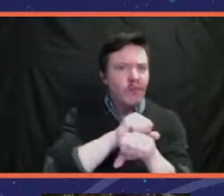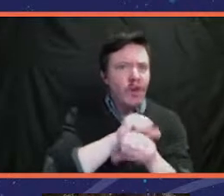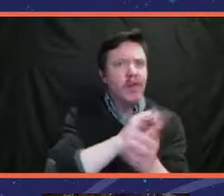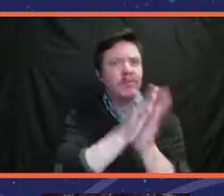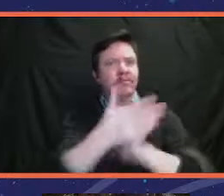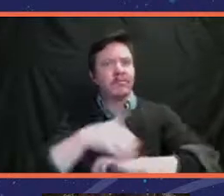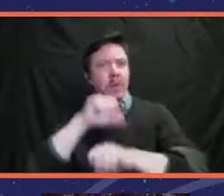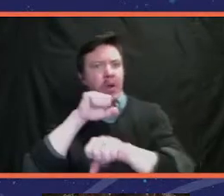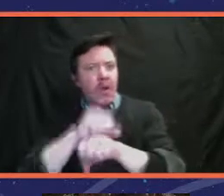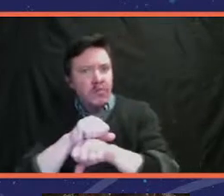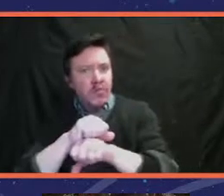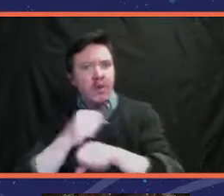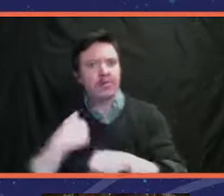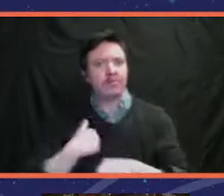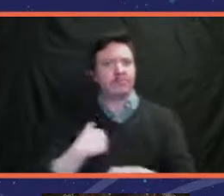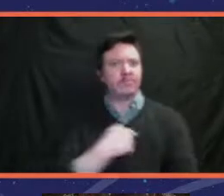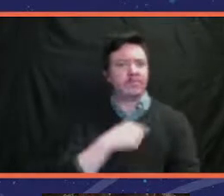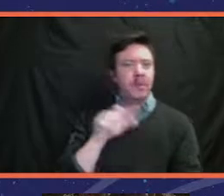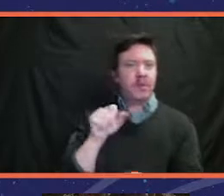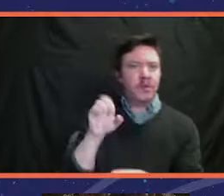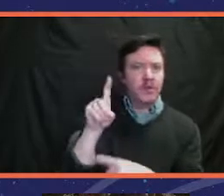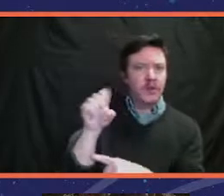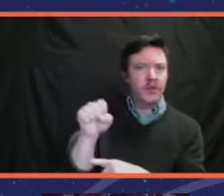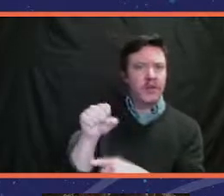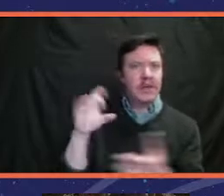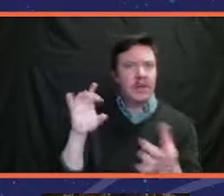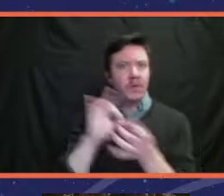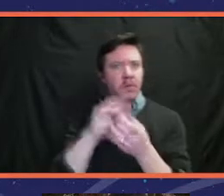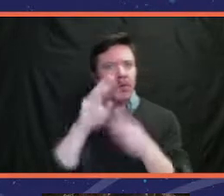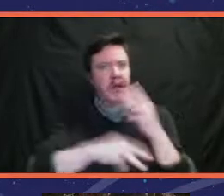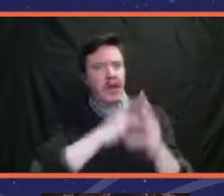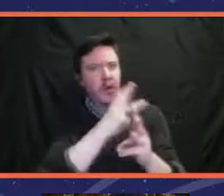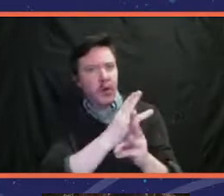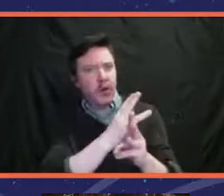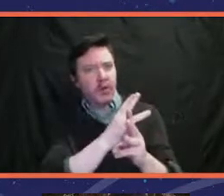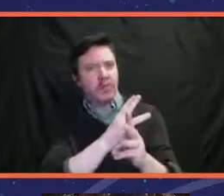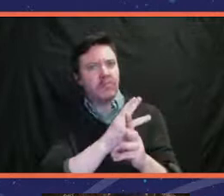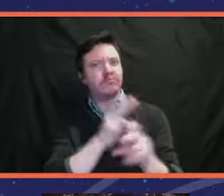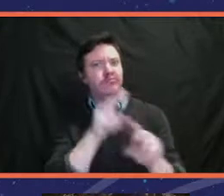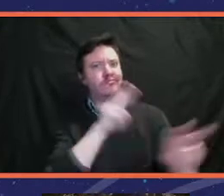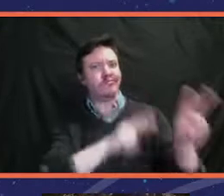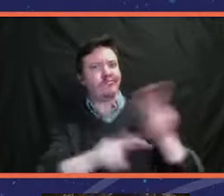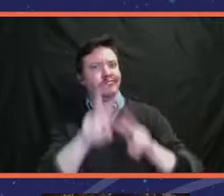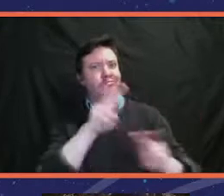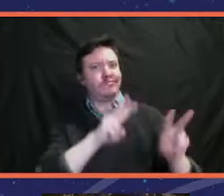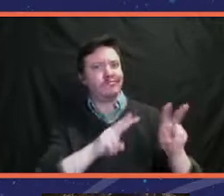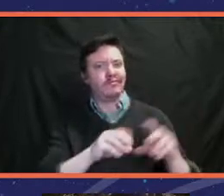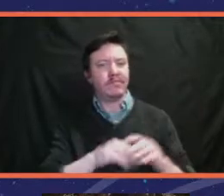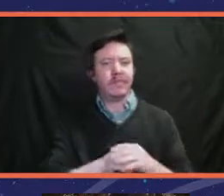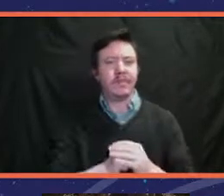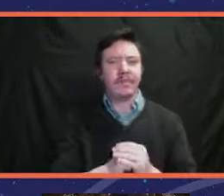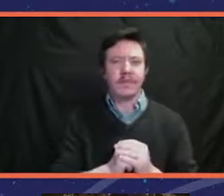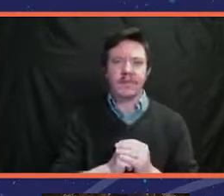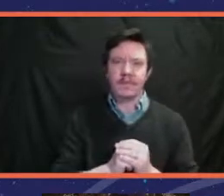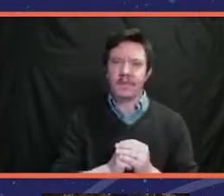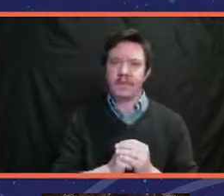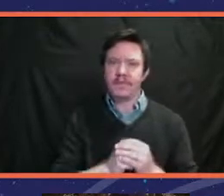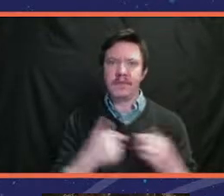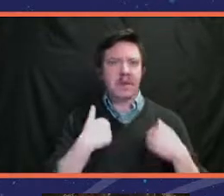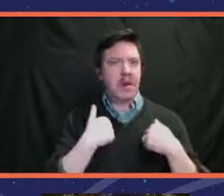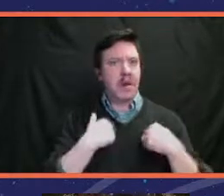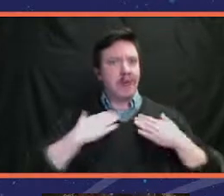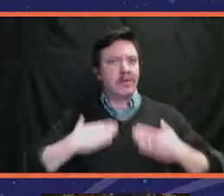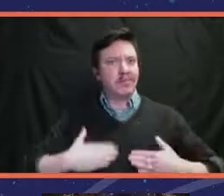are seeds. We are a part of this earth. So looking at we are seeds, I'll do an embodied exercise in a bit